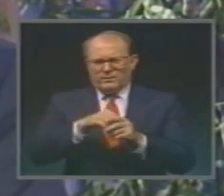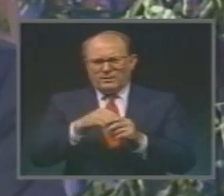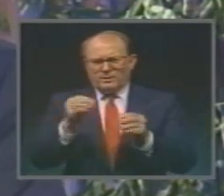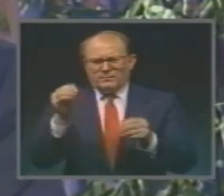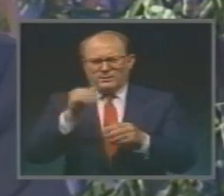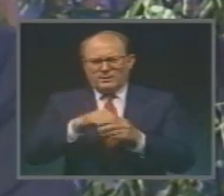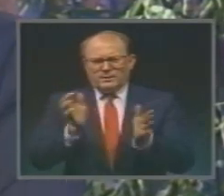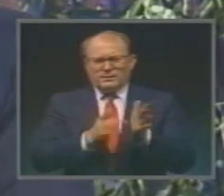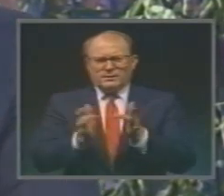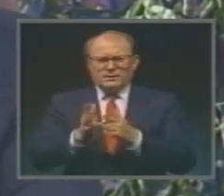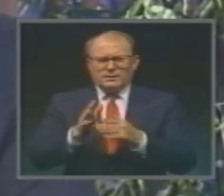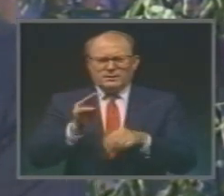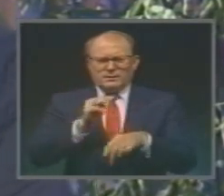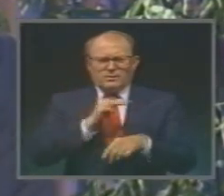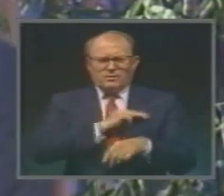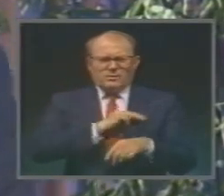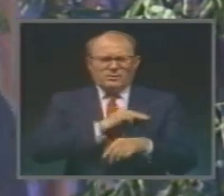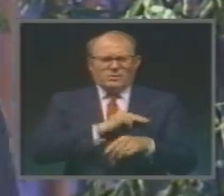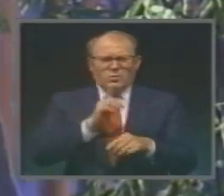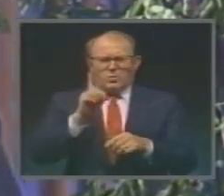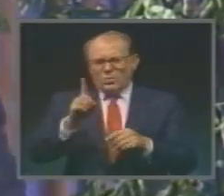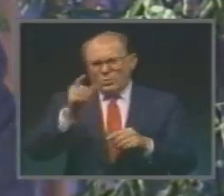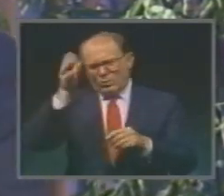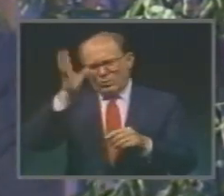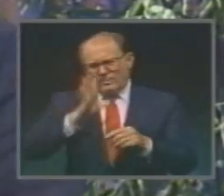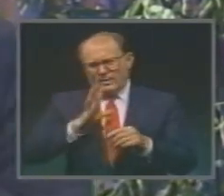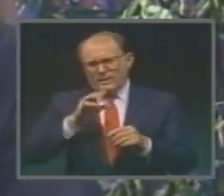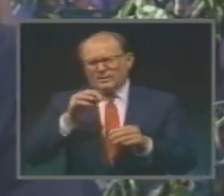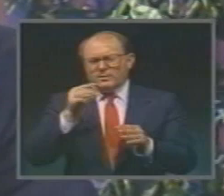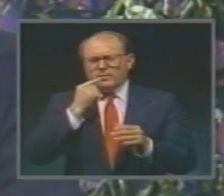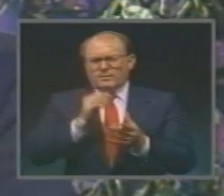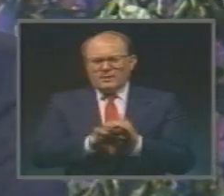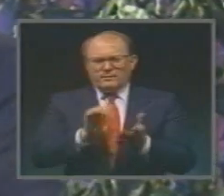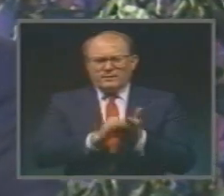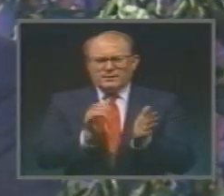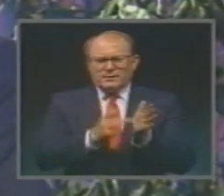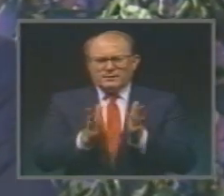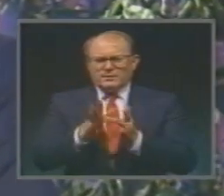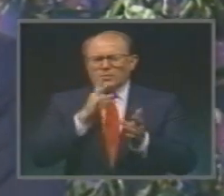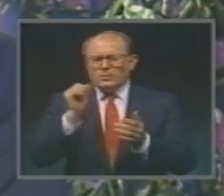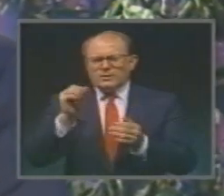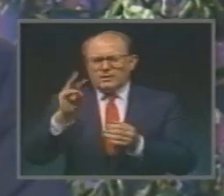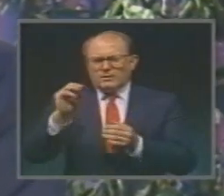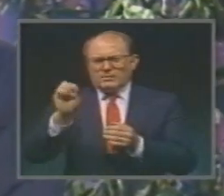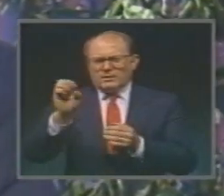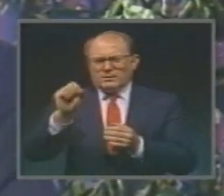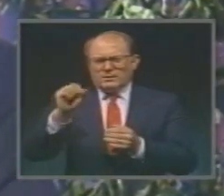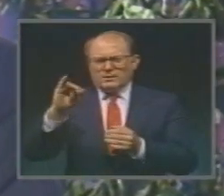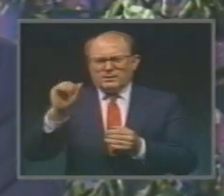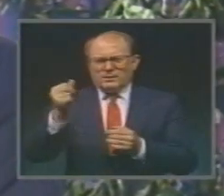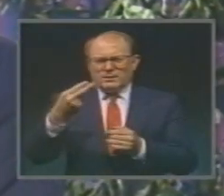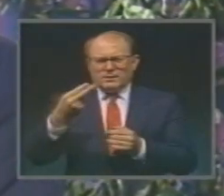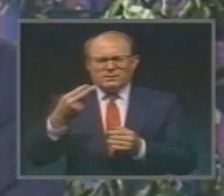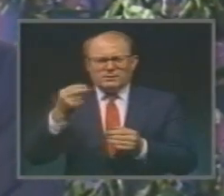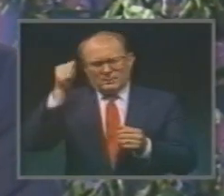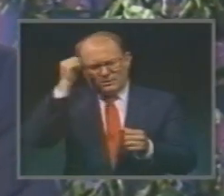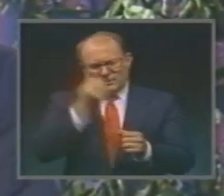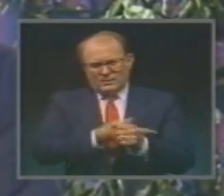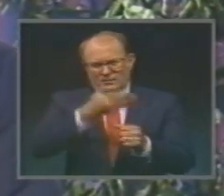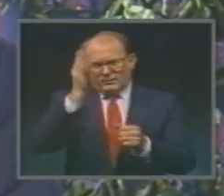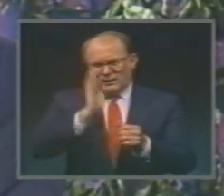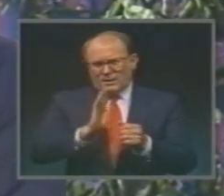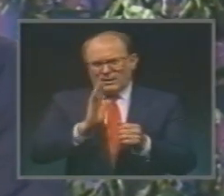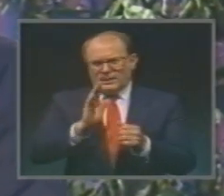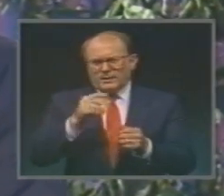ministry. One of them even went so far as to say that he believed him to be the Messiah, the Christ, the Son of God. Presumably